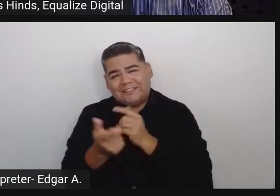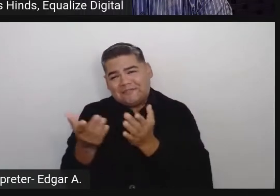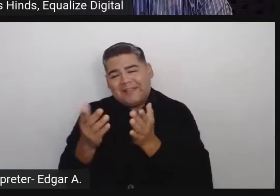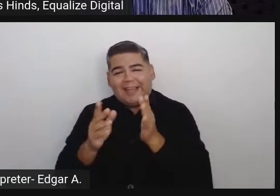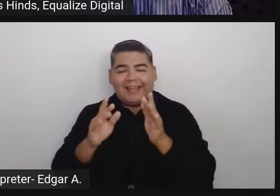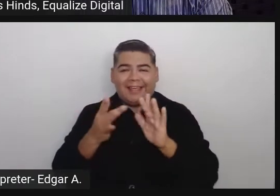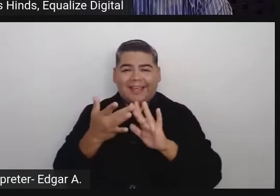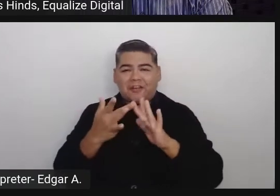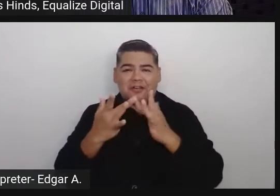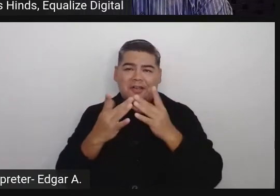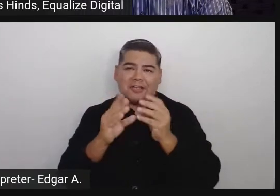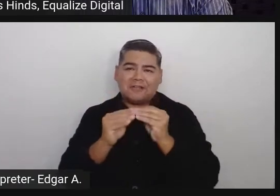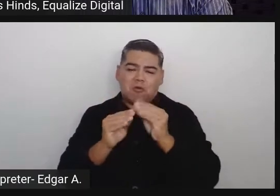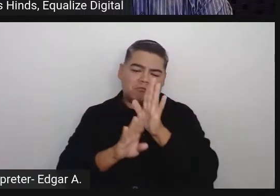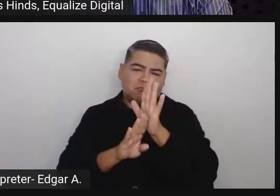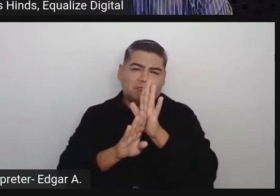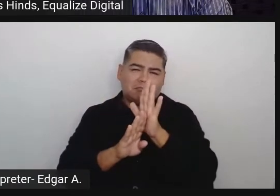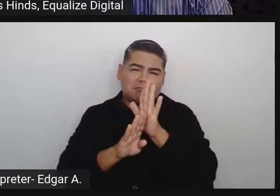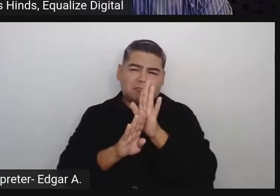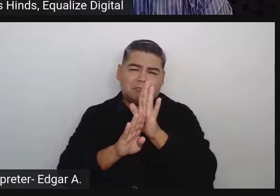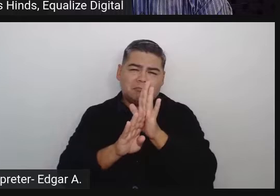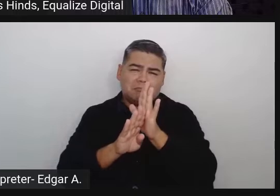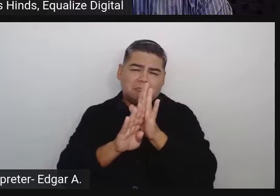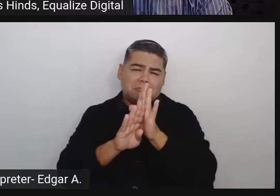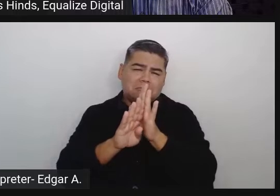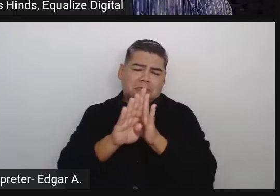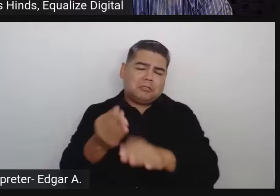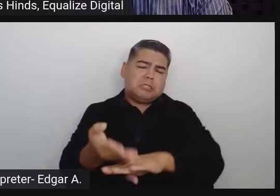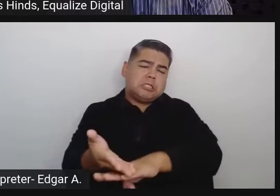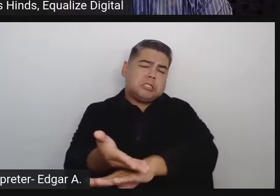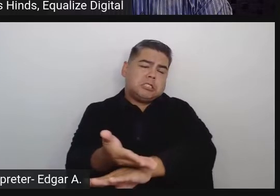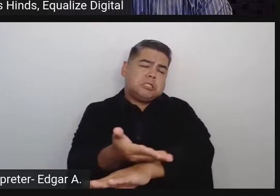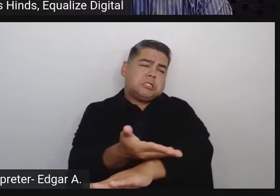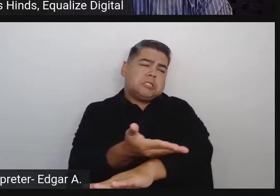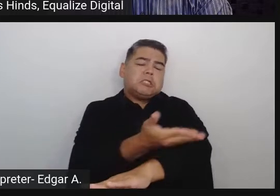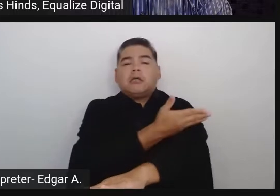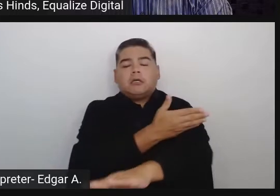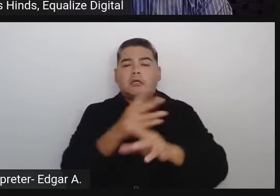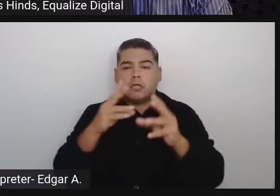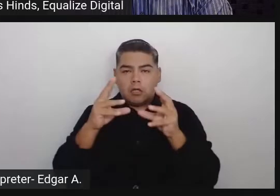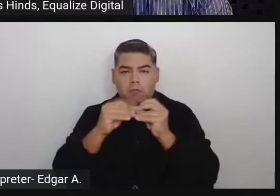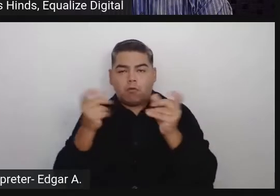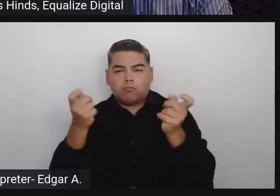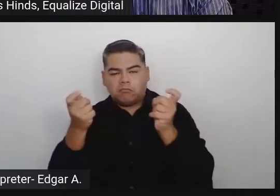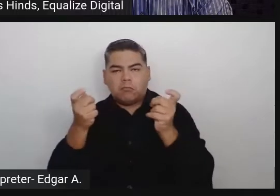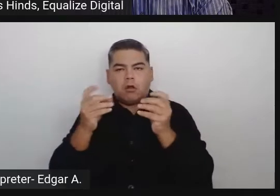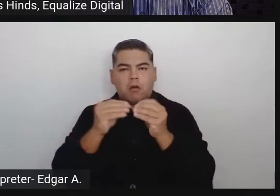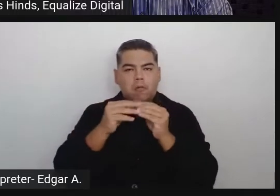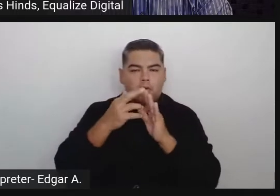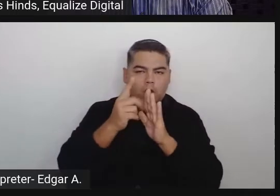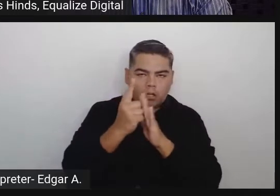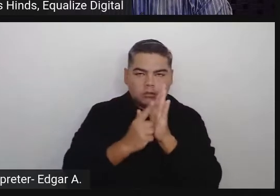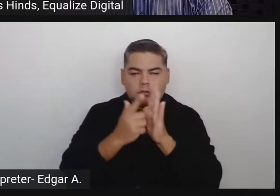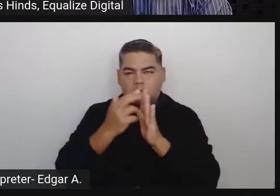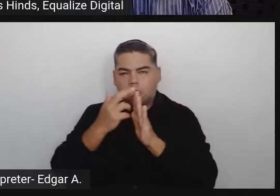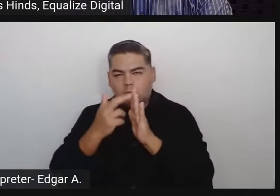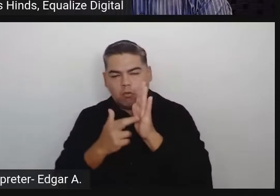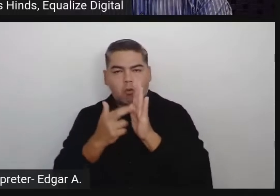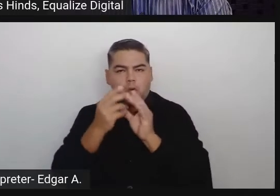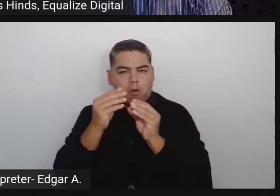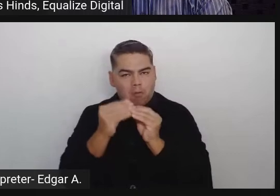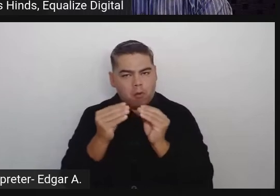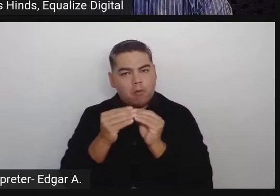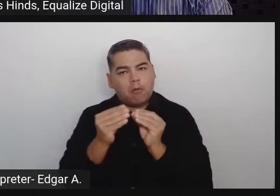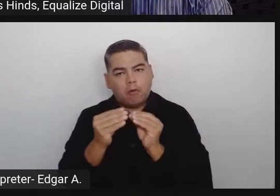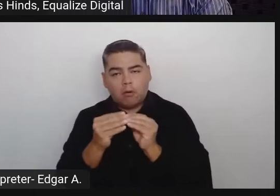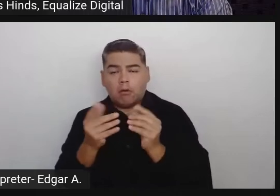getting sort of more advanced. We have more regulation via the ADA now and stuff like that. So in